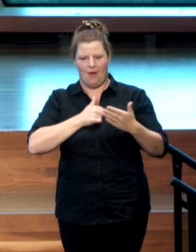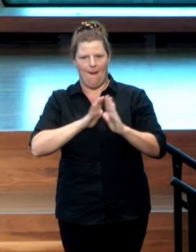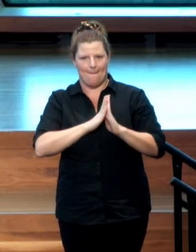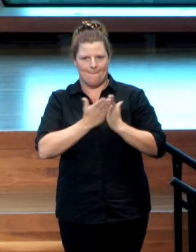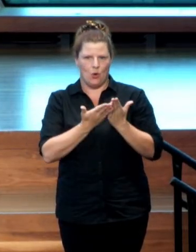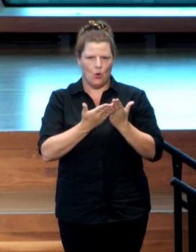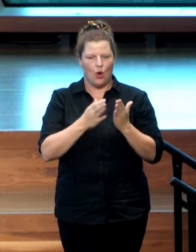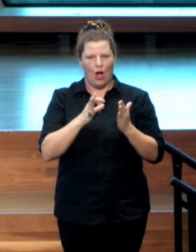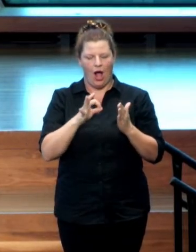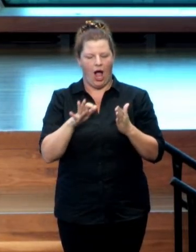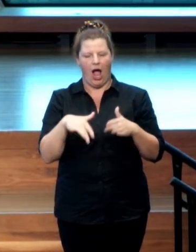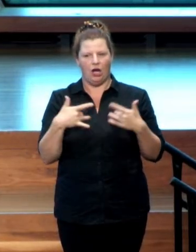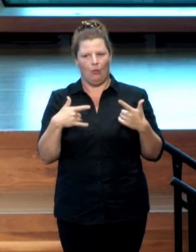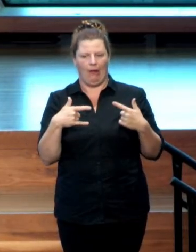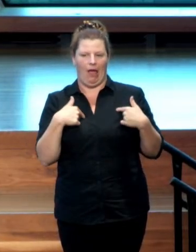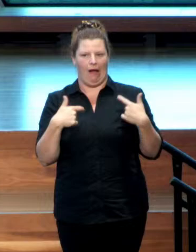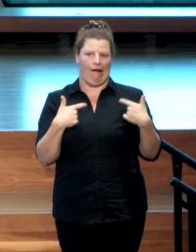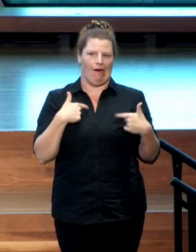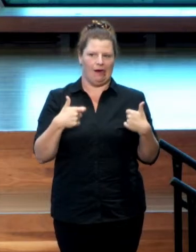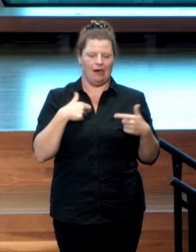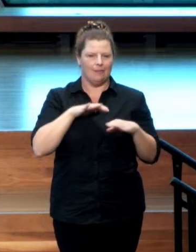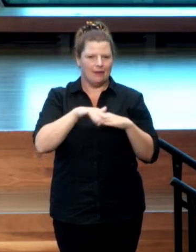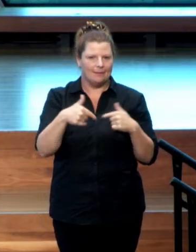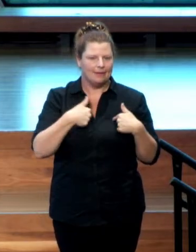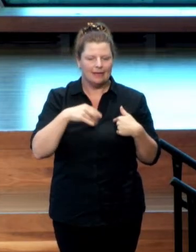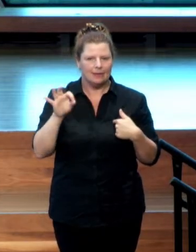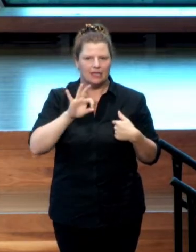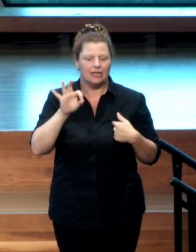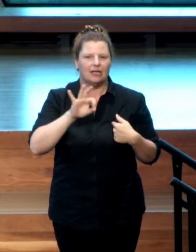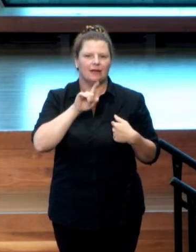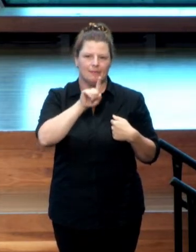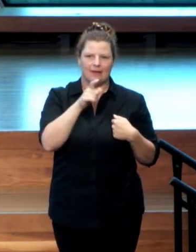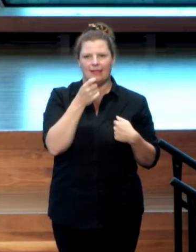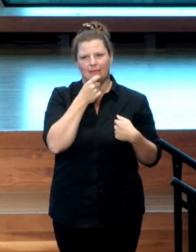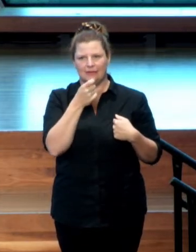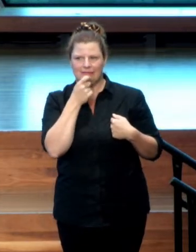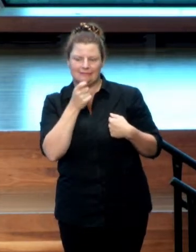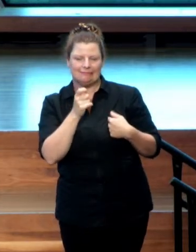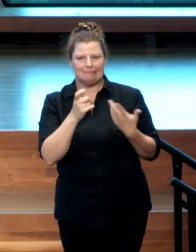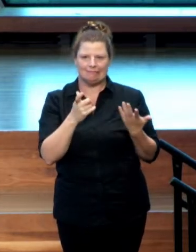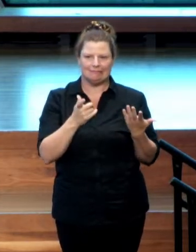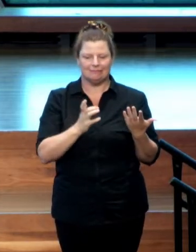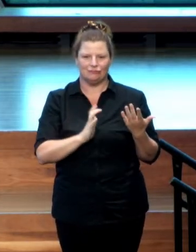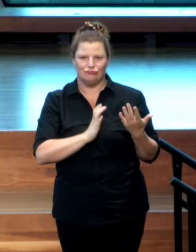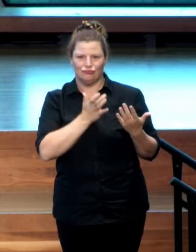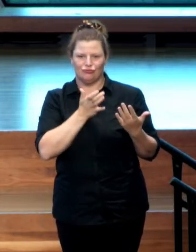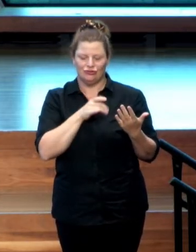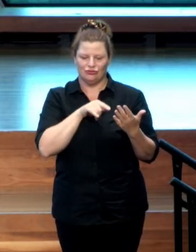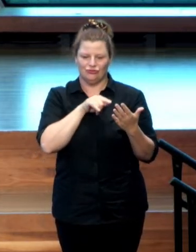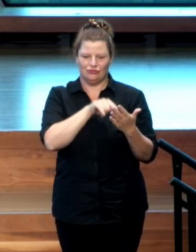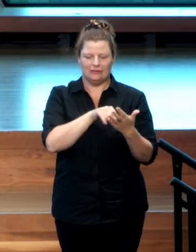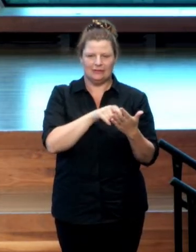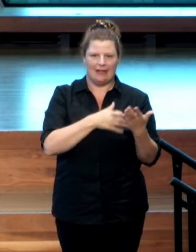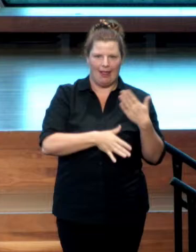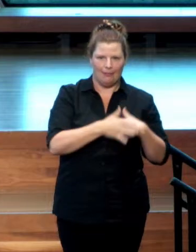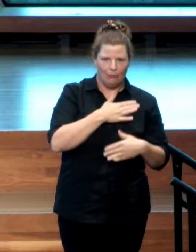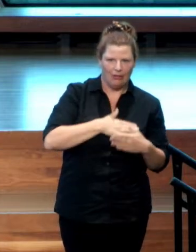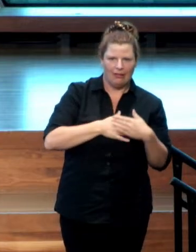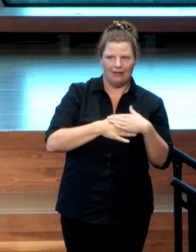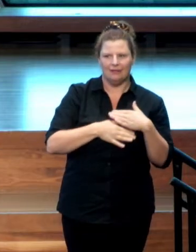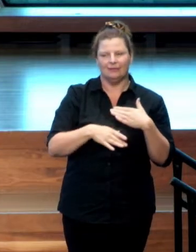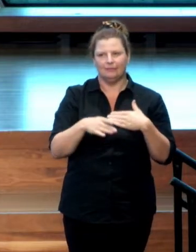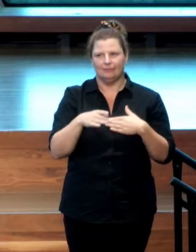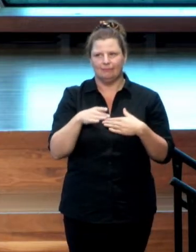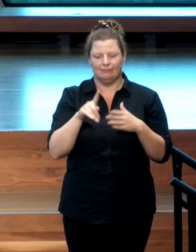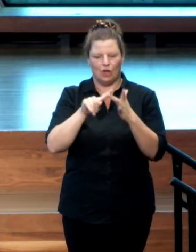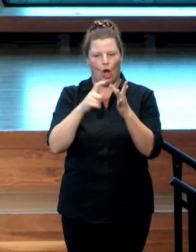be self-aggrandizing, but just because I think it's a little kind of ironic. It is both kind of humbling, but also a little ironic to